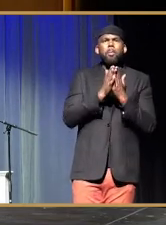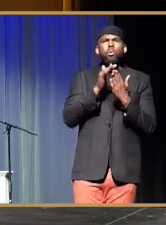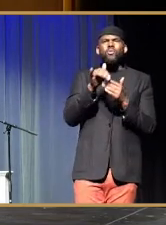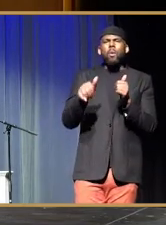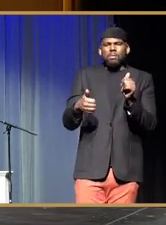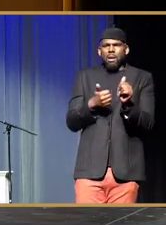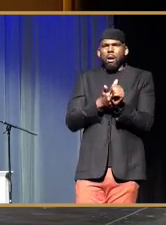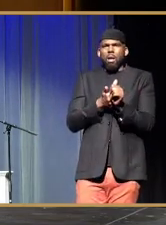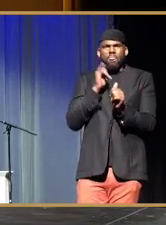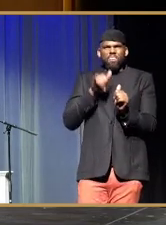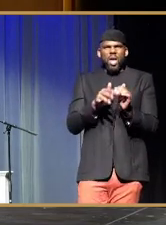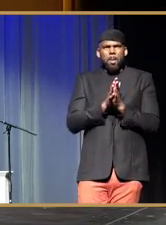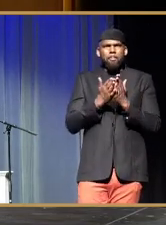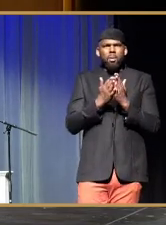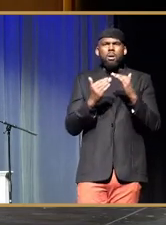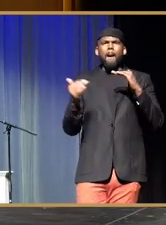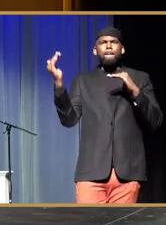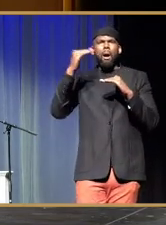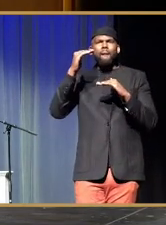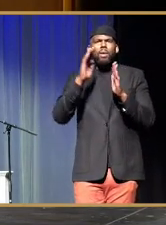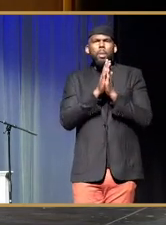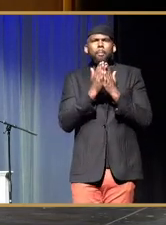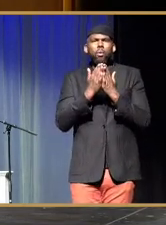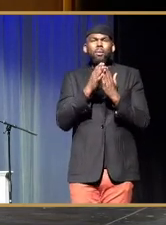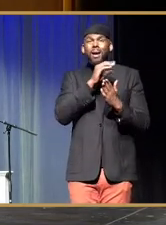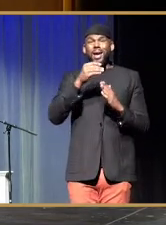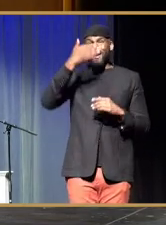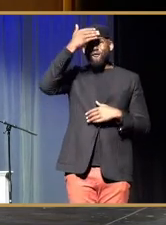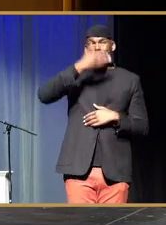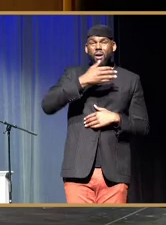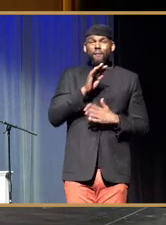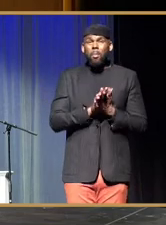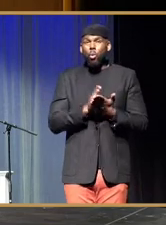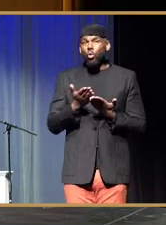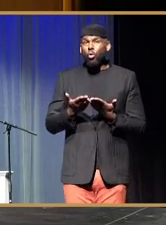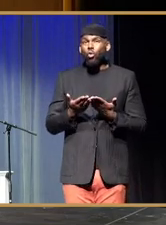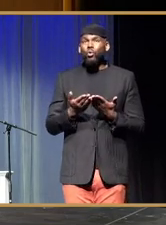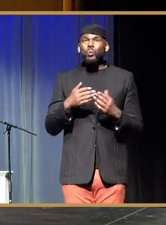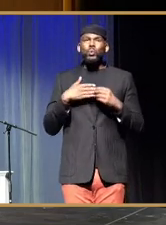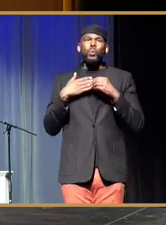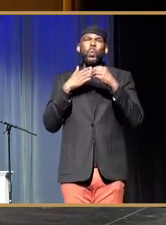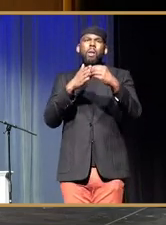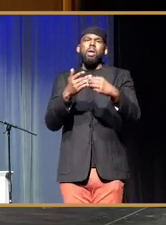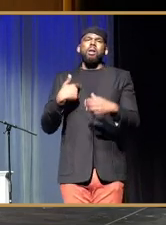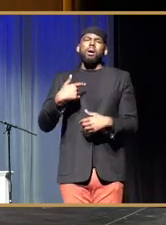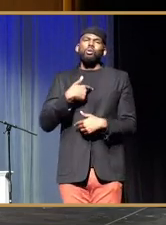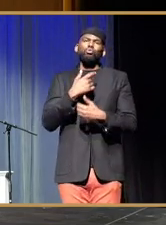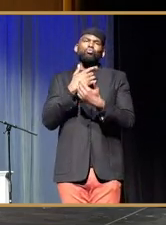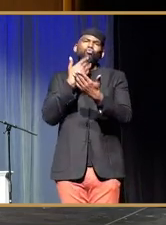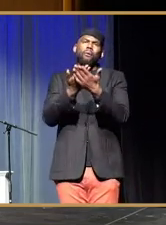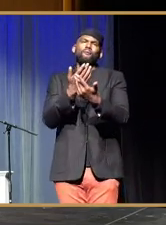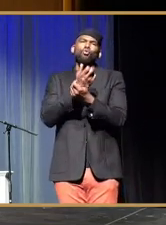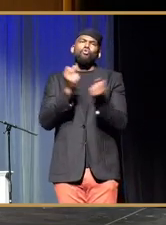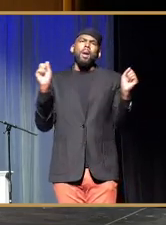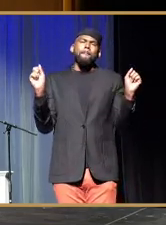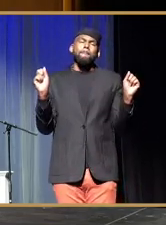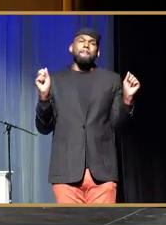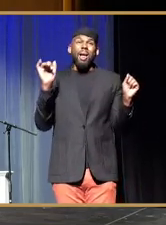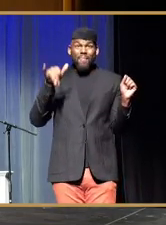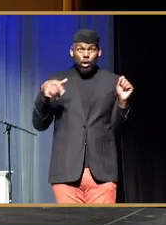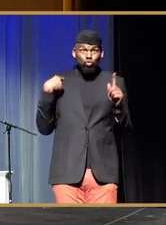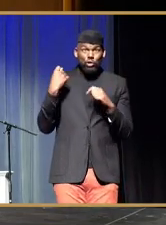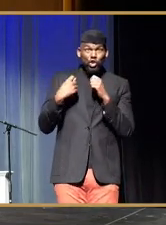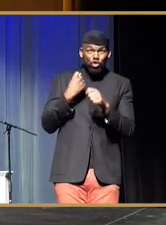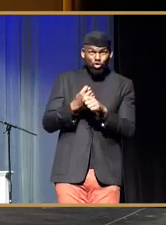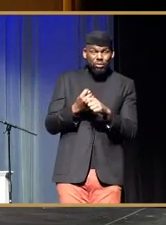behind the book, above the book, and in front of the book to lead us to freedom. That freedom